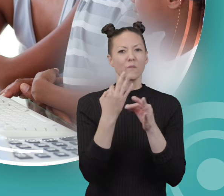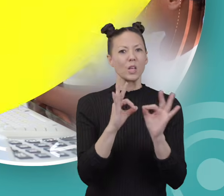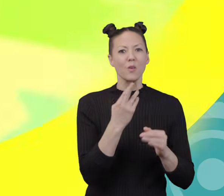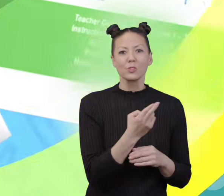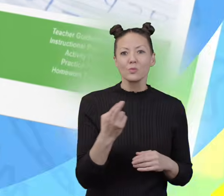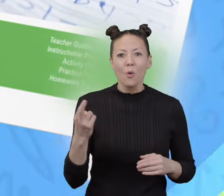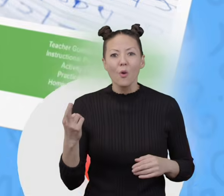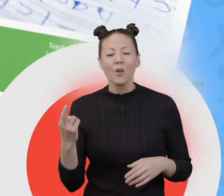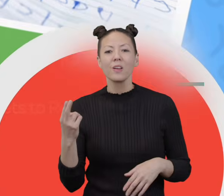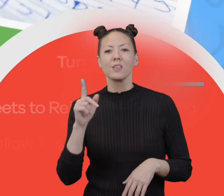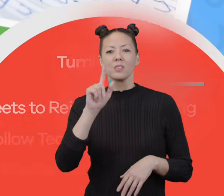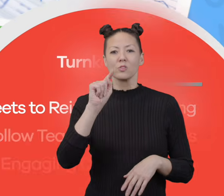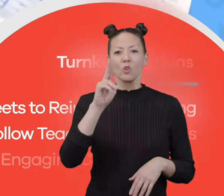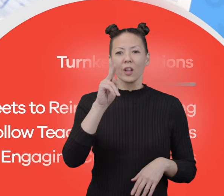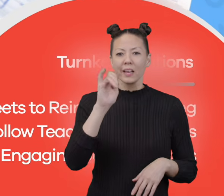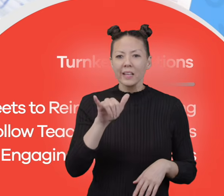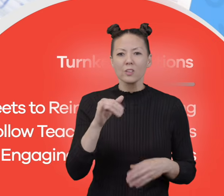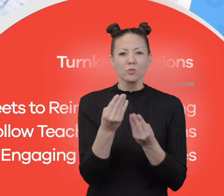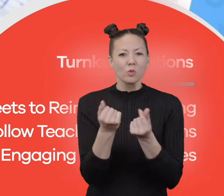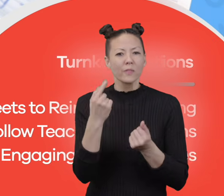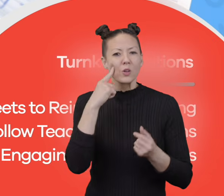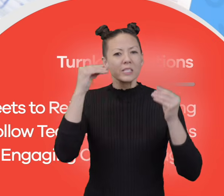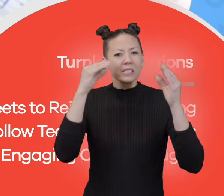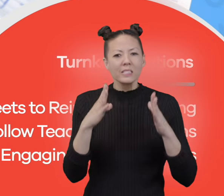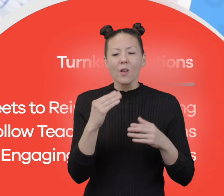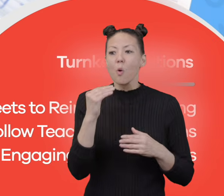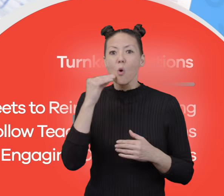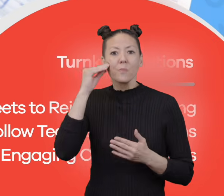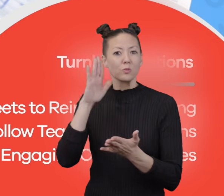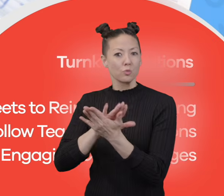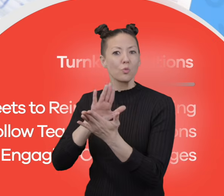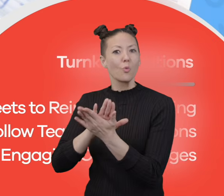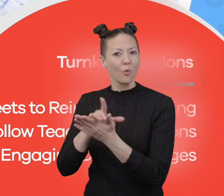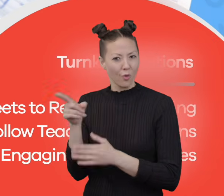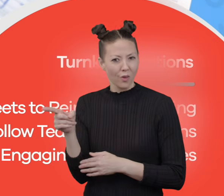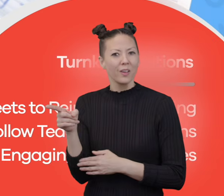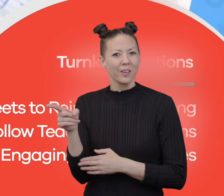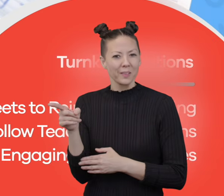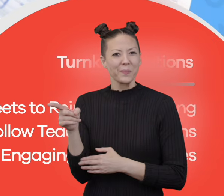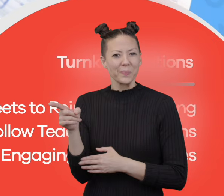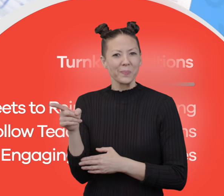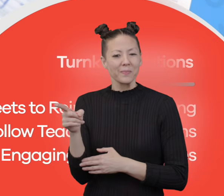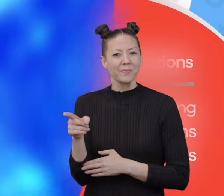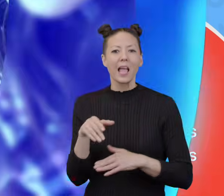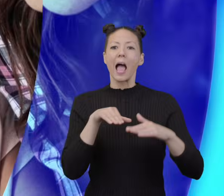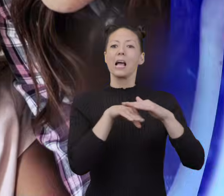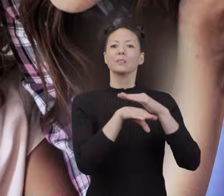resources and turnkey solutions for teachers and homeschoolers.